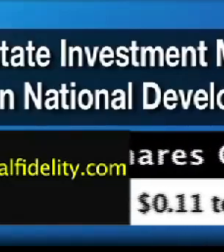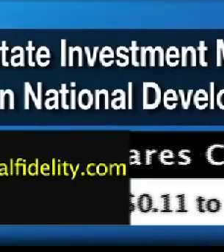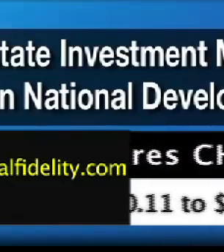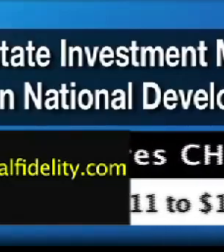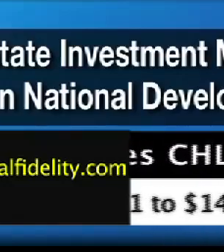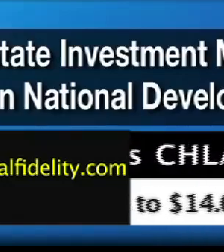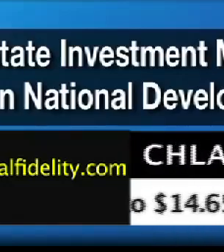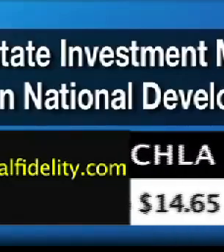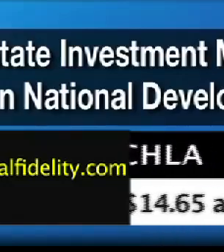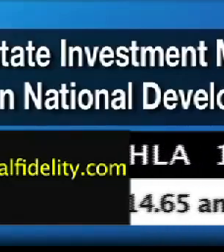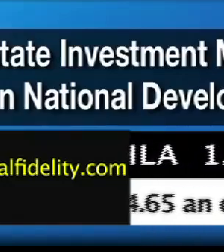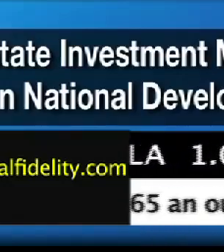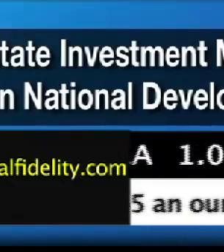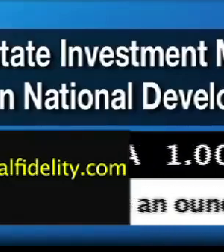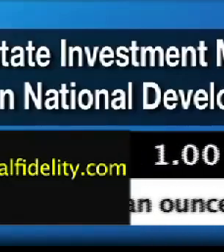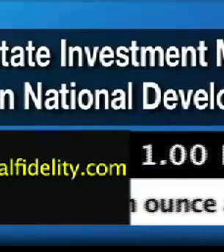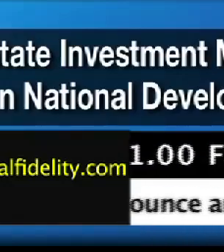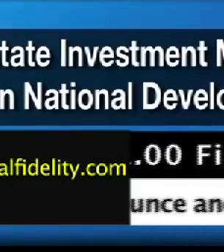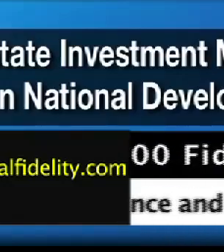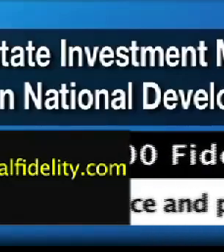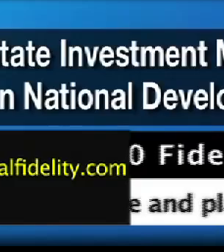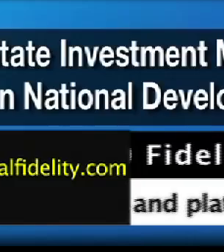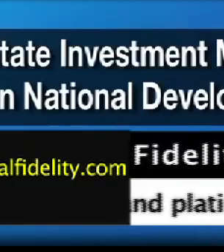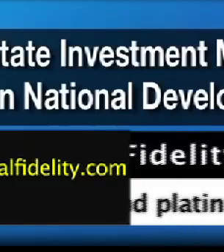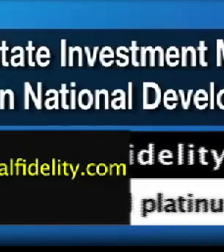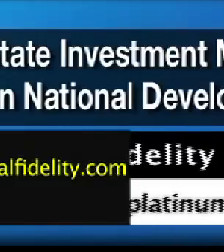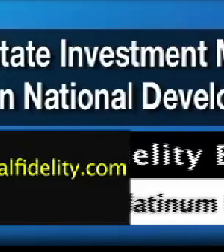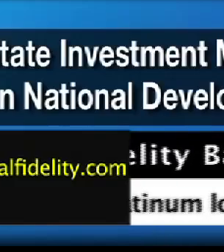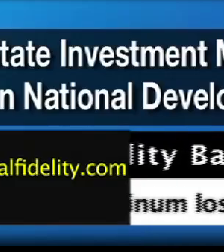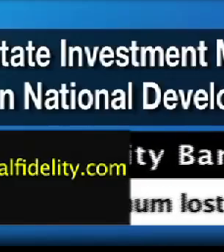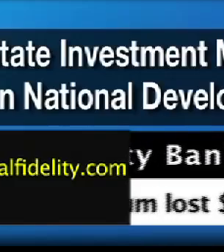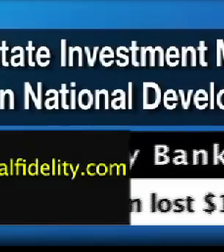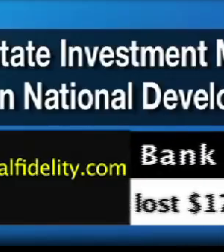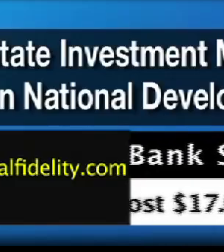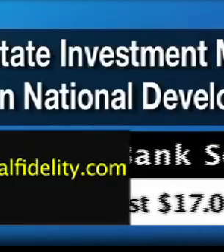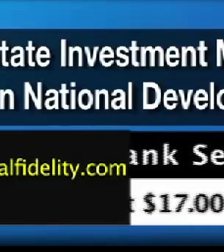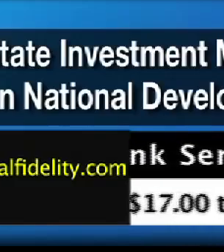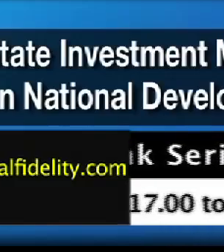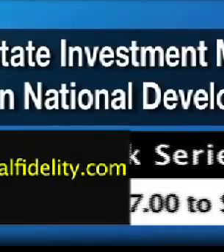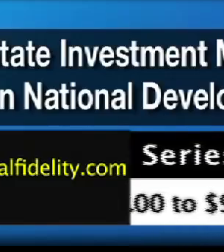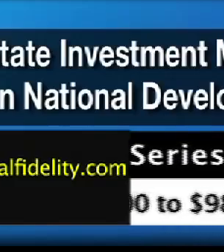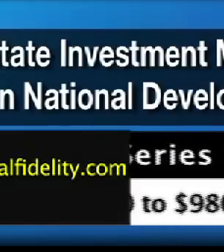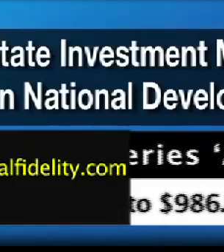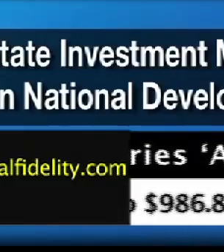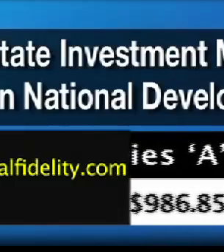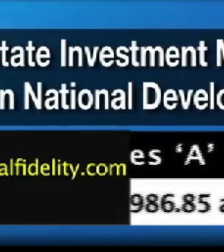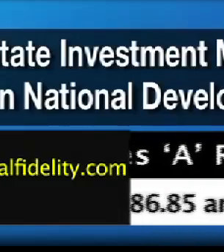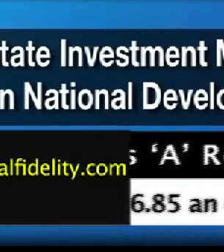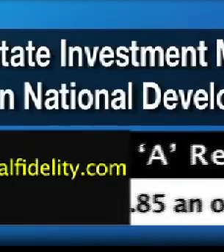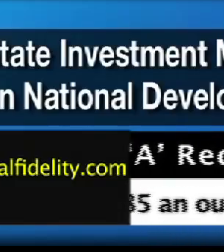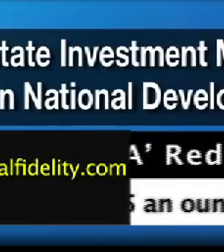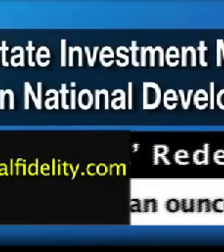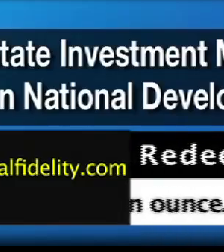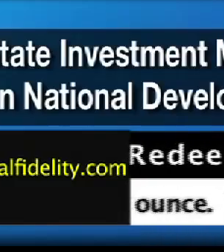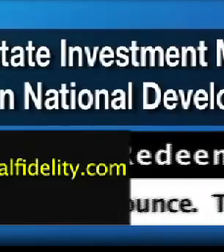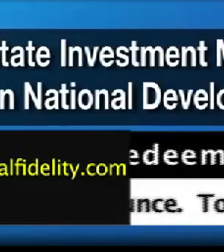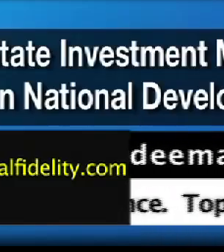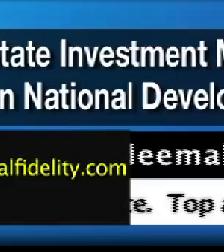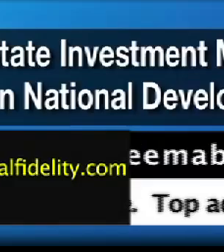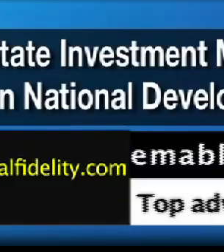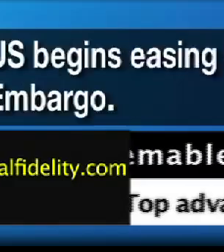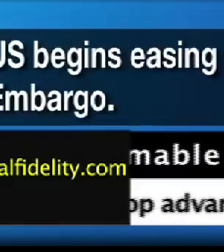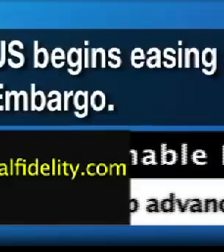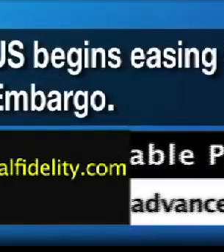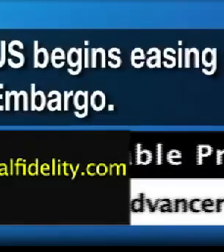country needs to go. The Secretariat, he says, expects to conclude this three-phase National Development Plan by the first quarter of